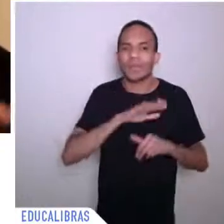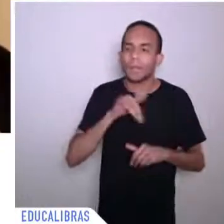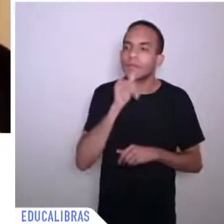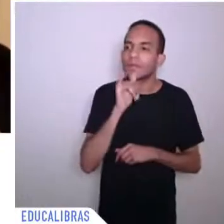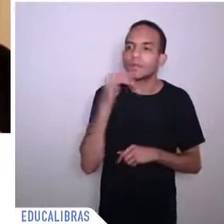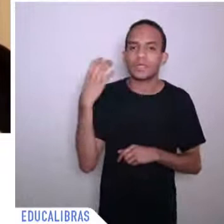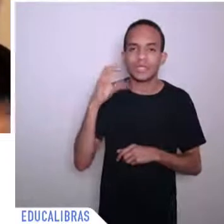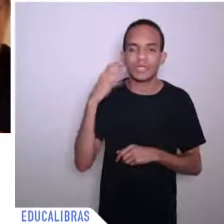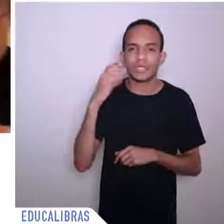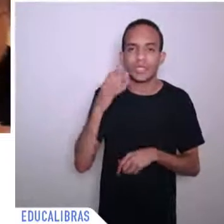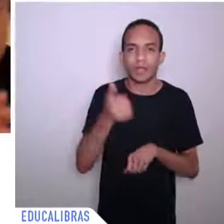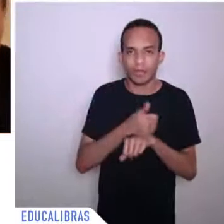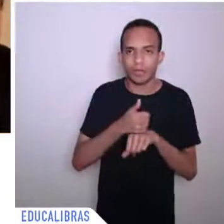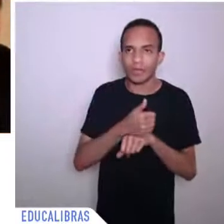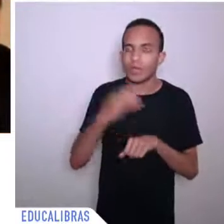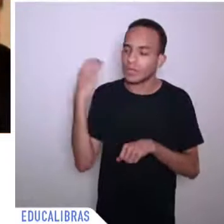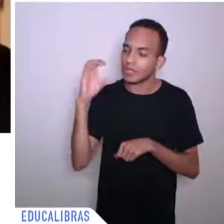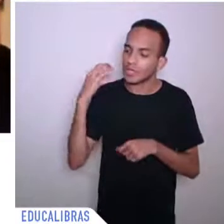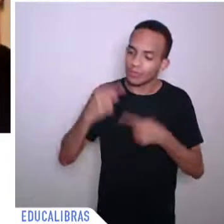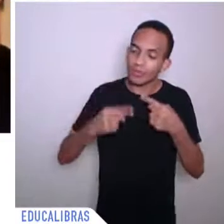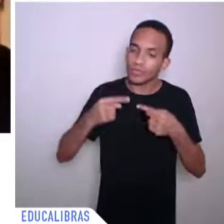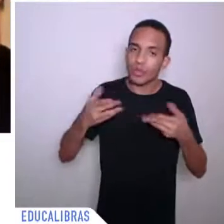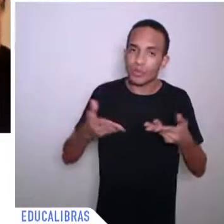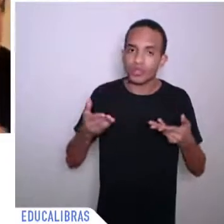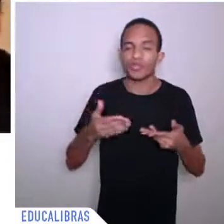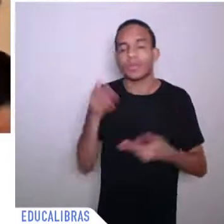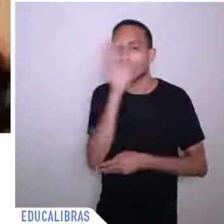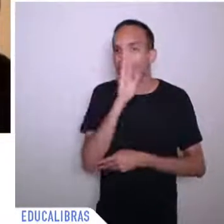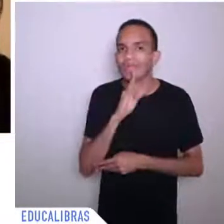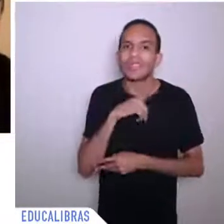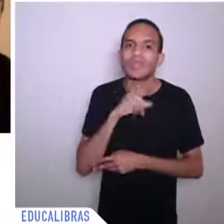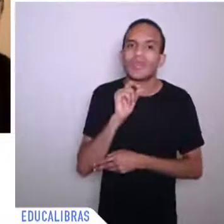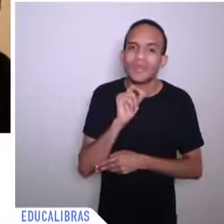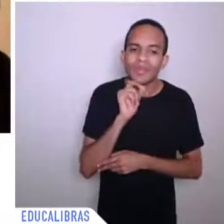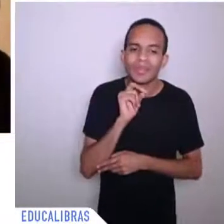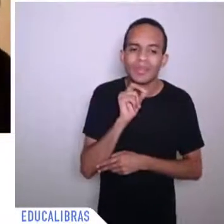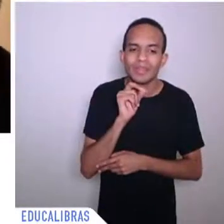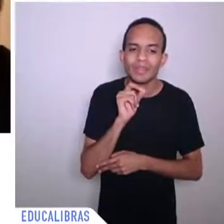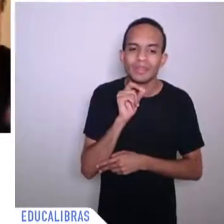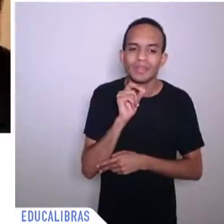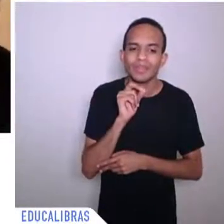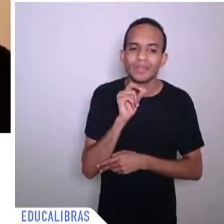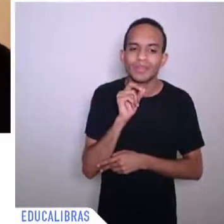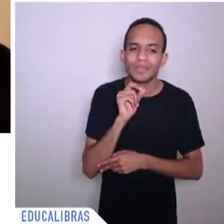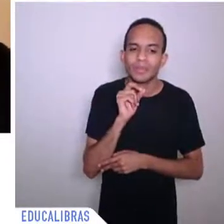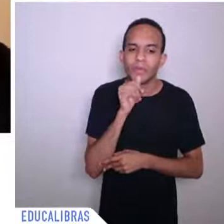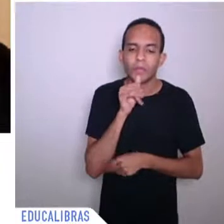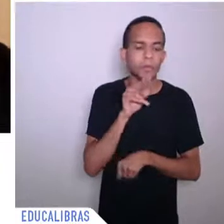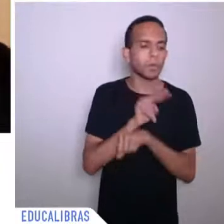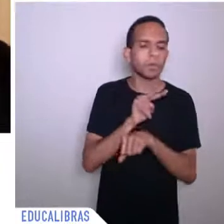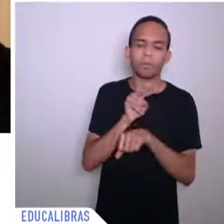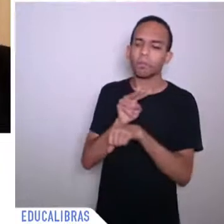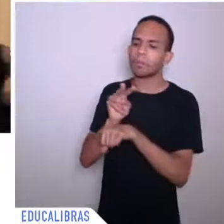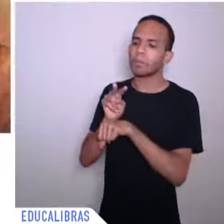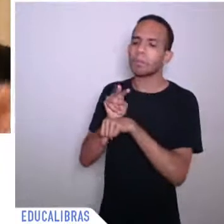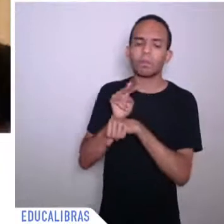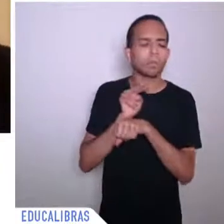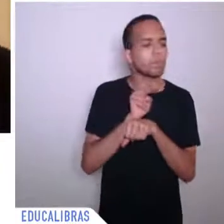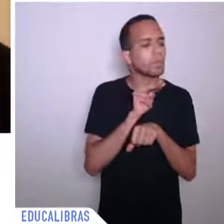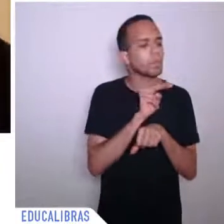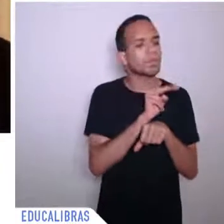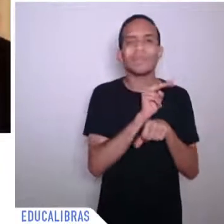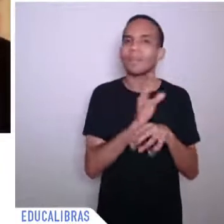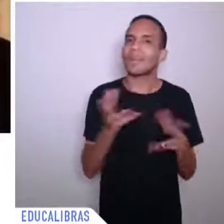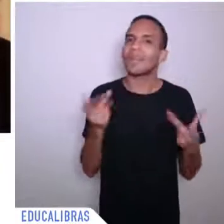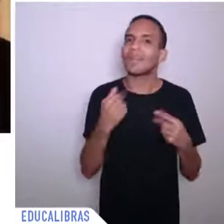law. The political scientist in Brazil, for my sadness, is